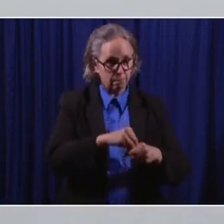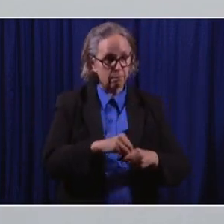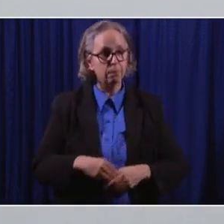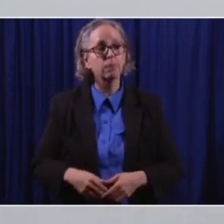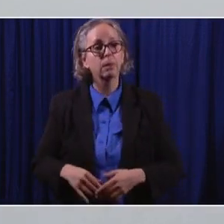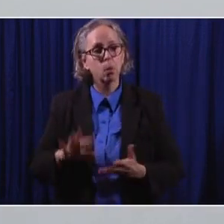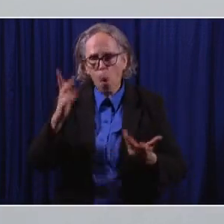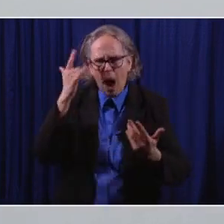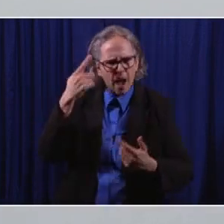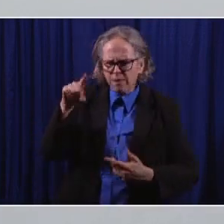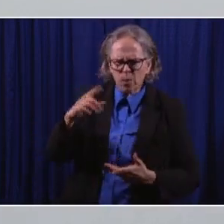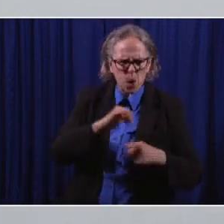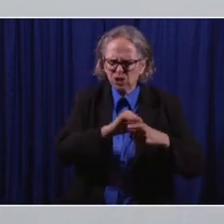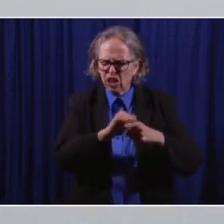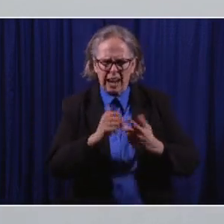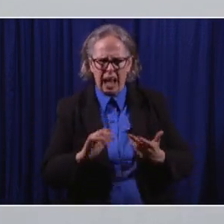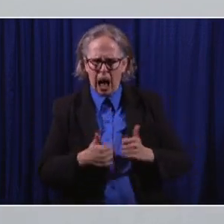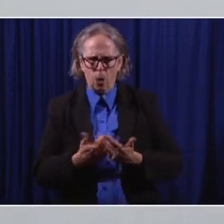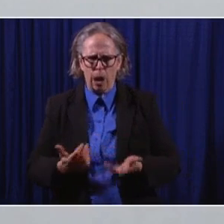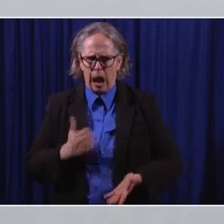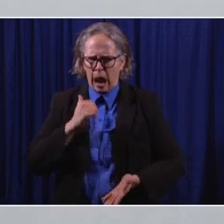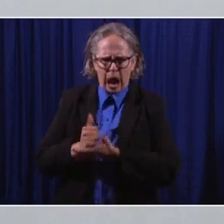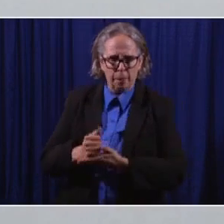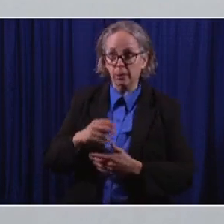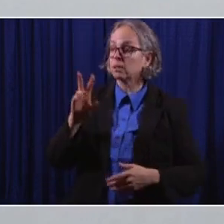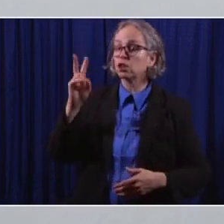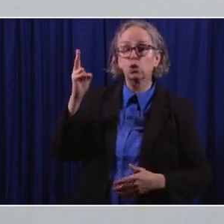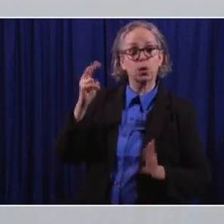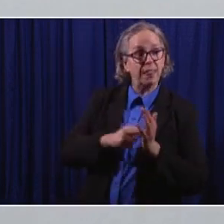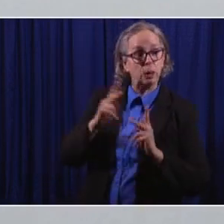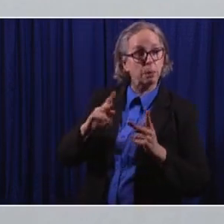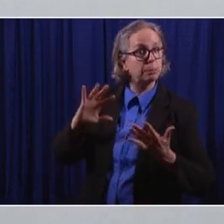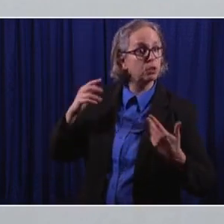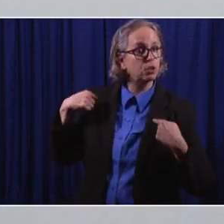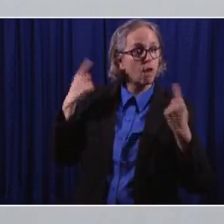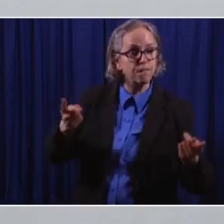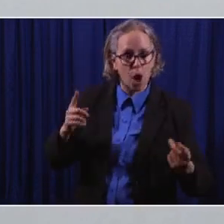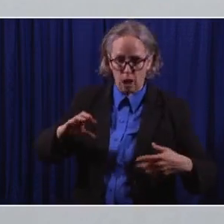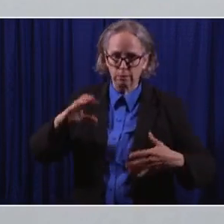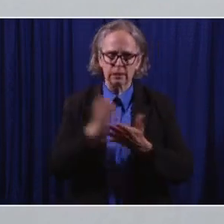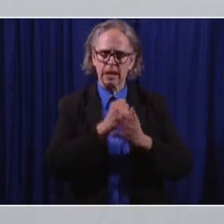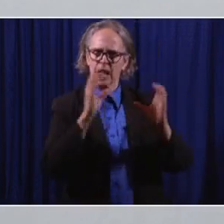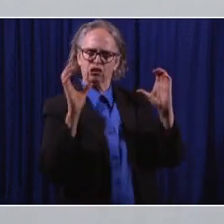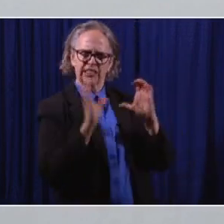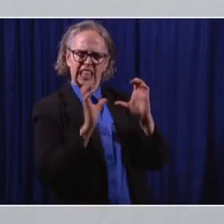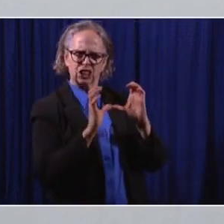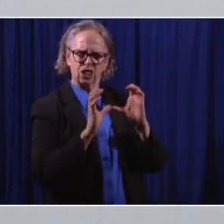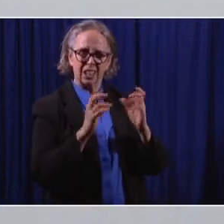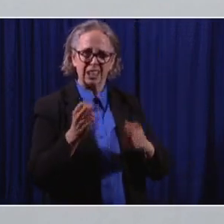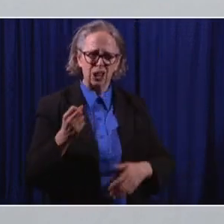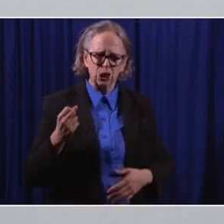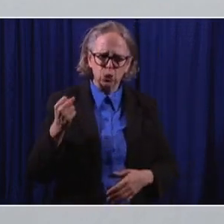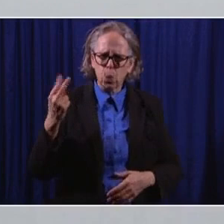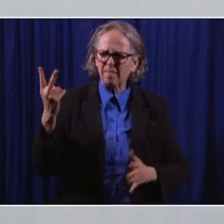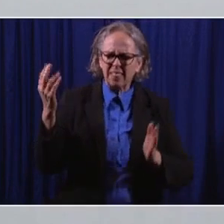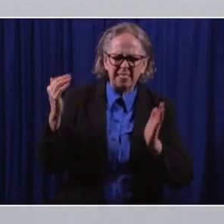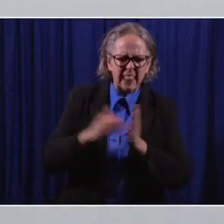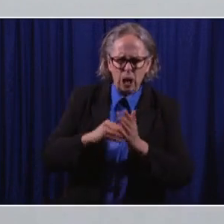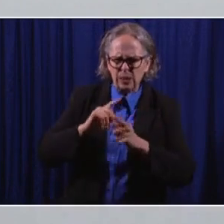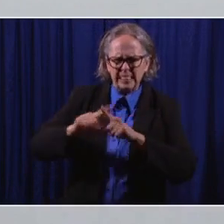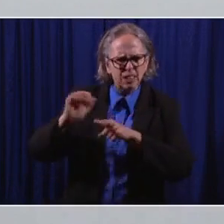credential, and there are 12 training providers, including community colleges, university, Ohio technical